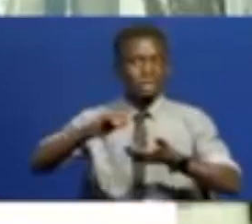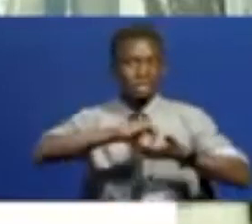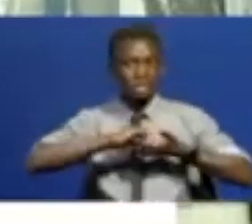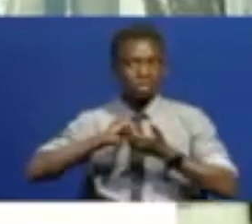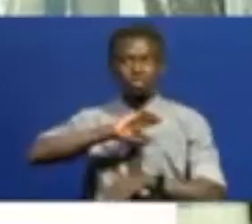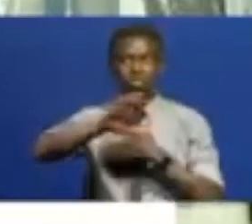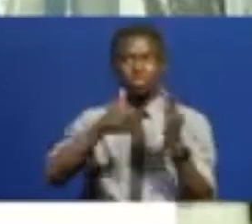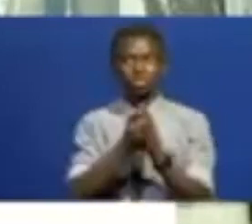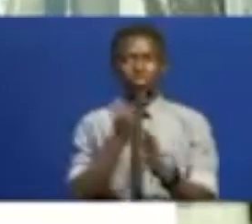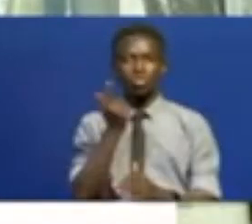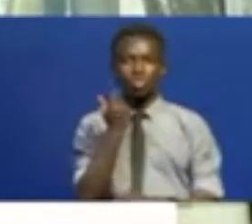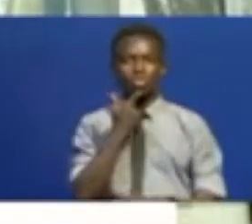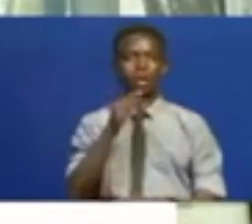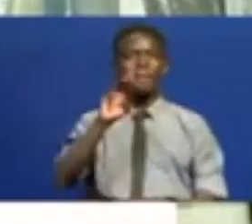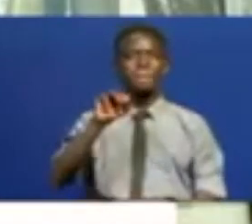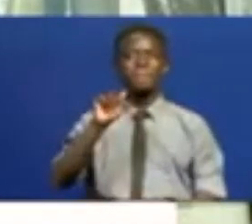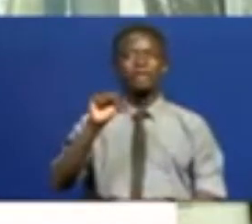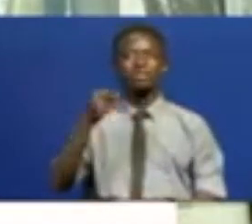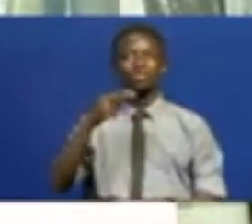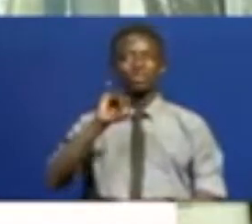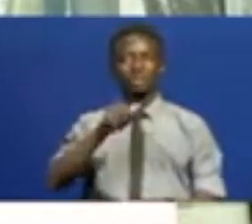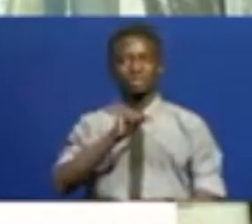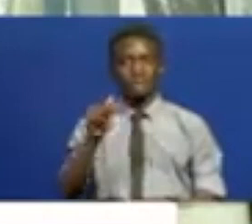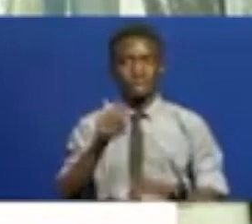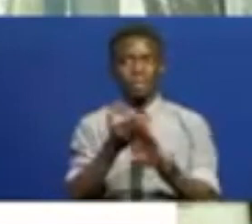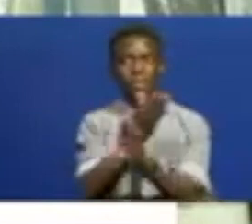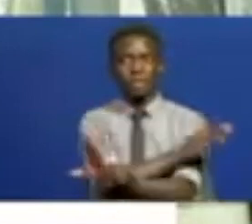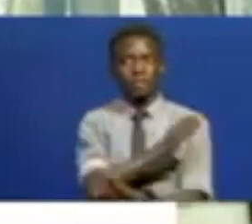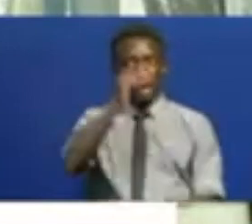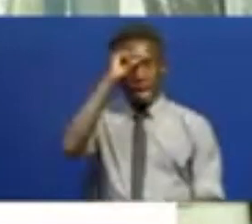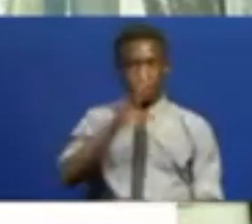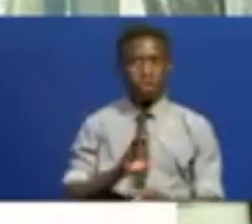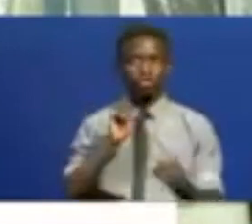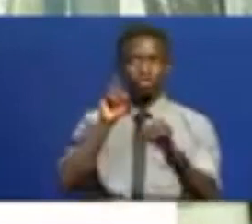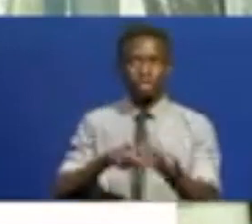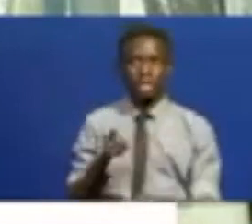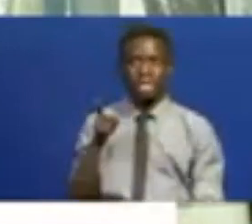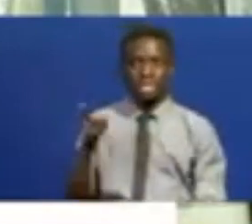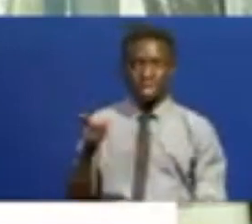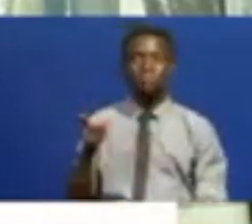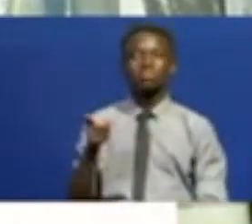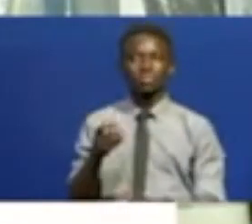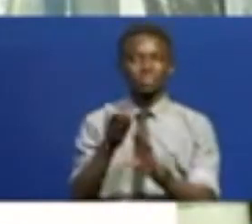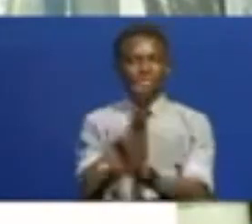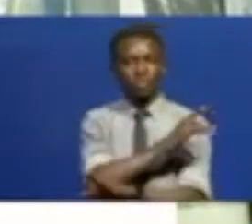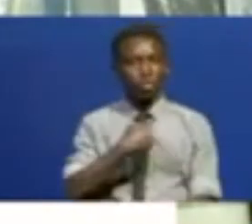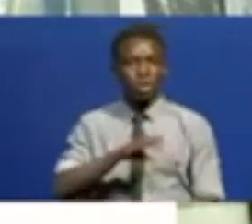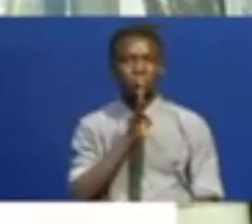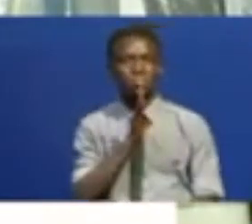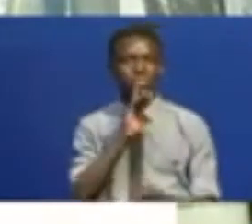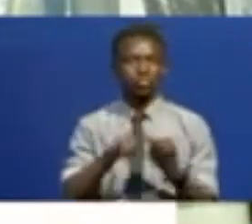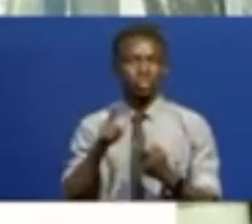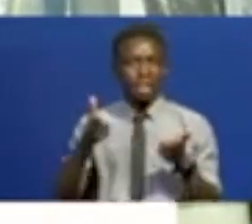the 47 counties. But before the governor joined the congregation in the background, we spoke to him. Let's